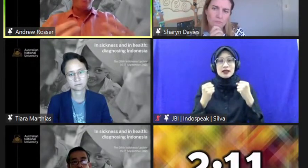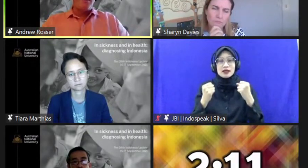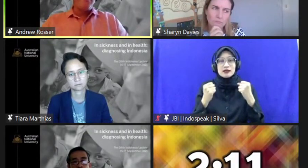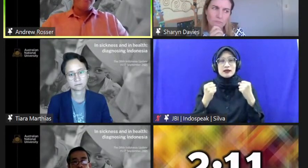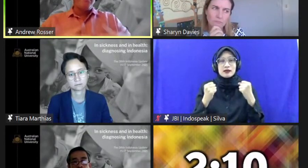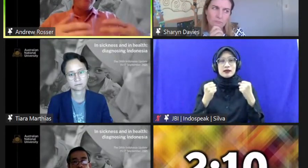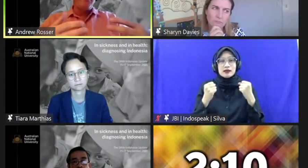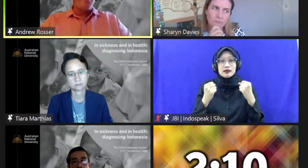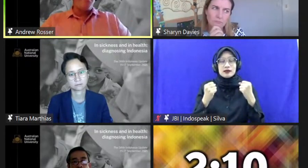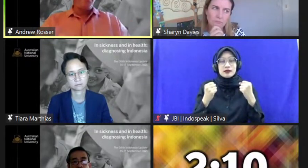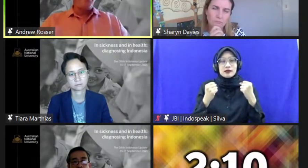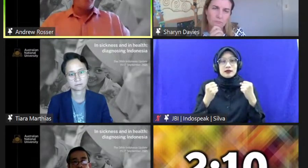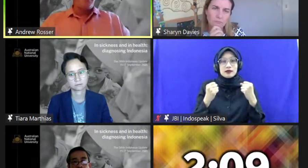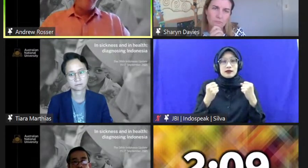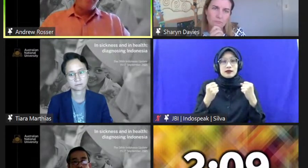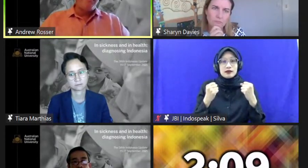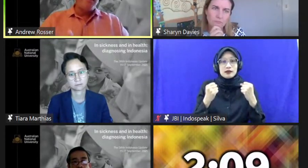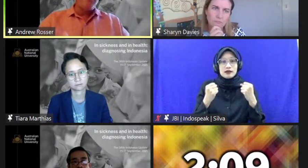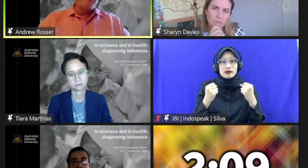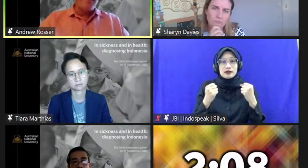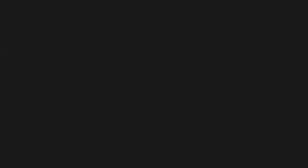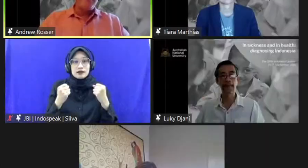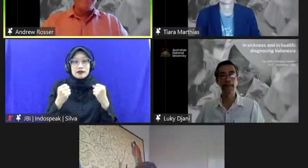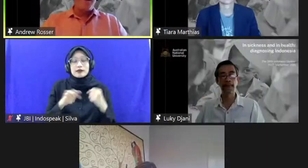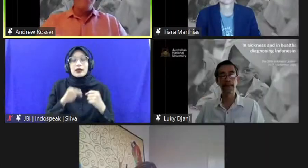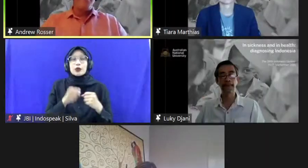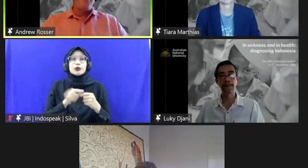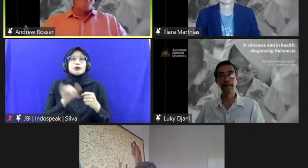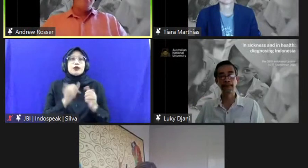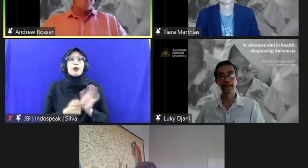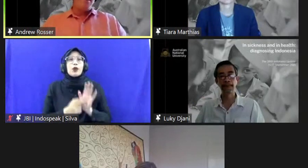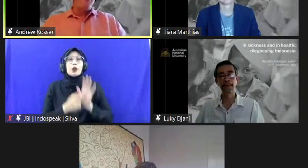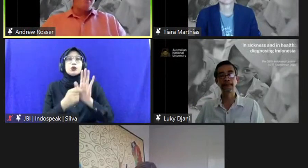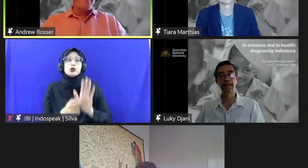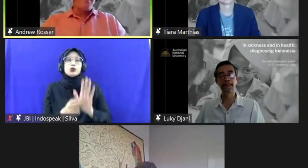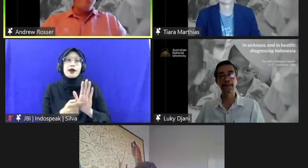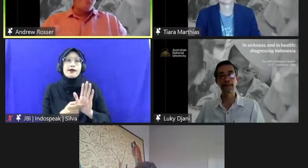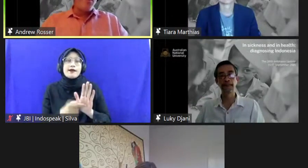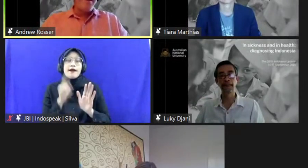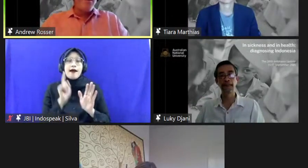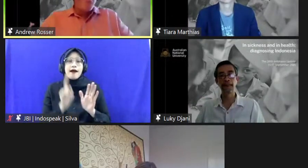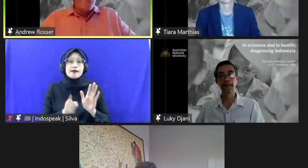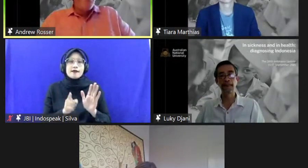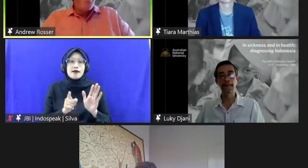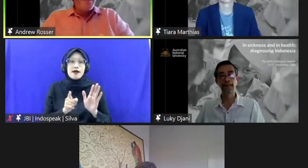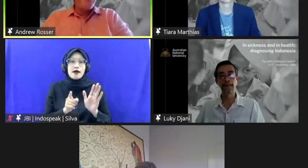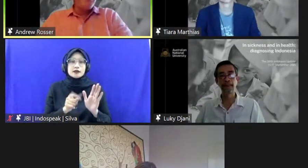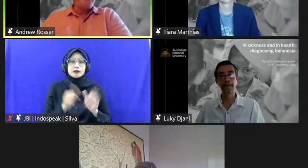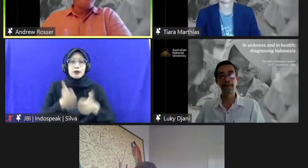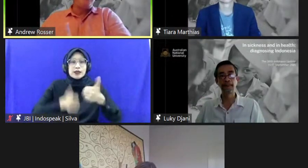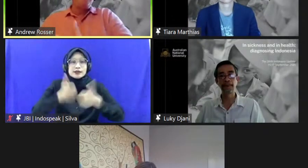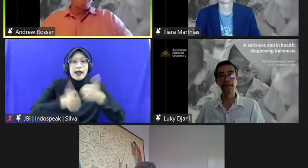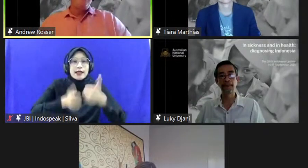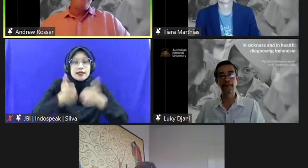be signs of that sort of populist dynamic that we talk about in the paper at work, and it could